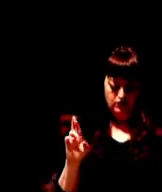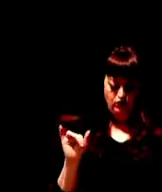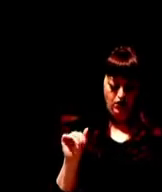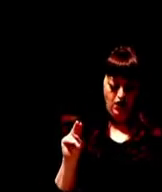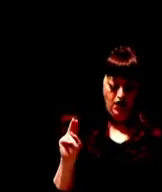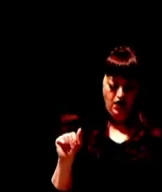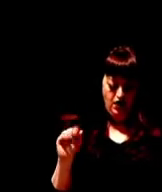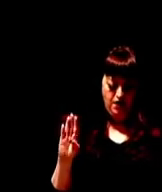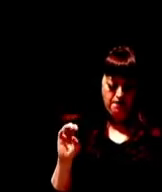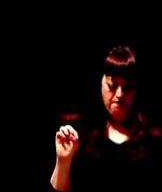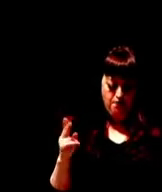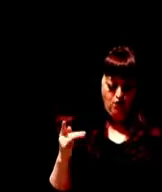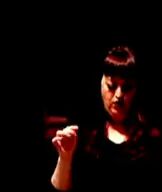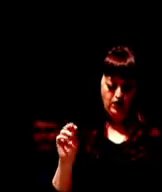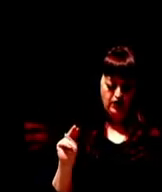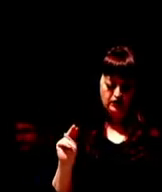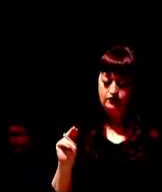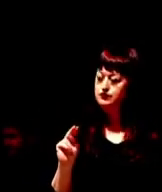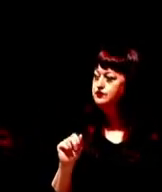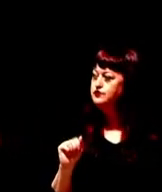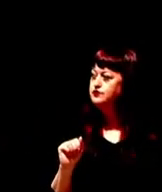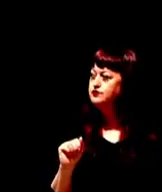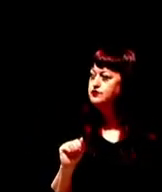Brianna Borgen.